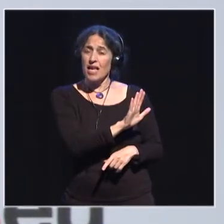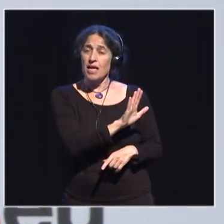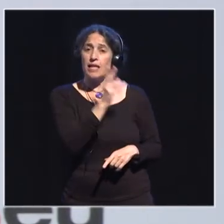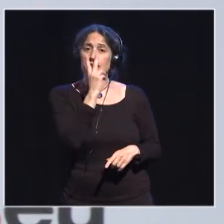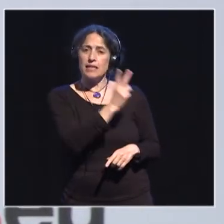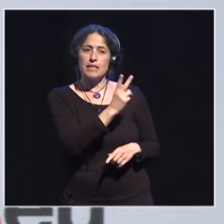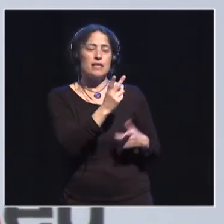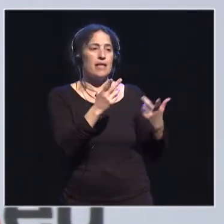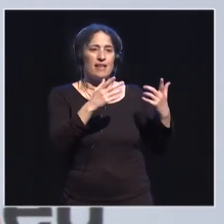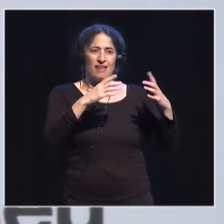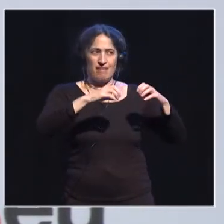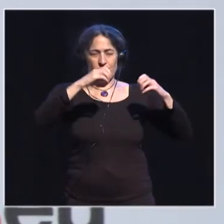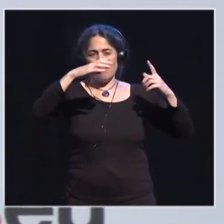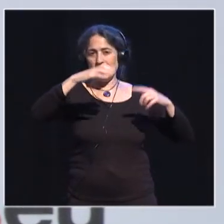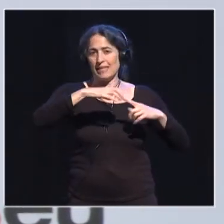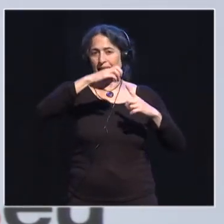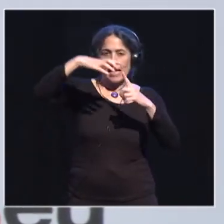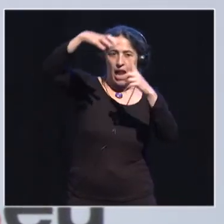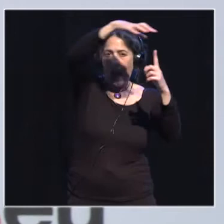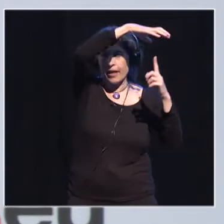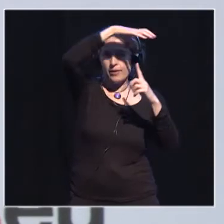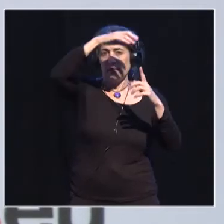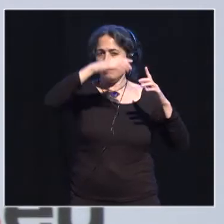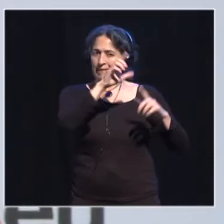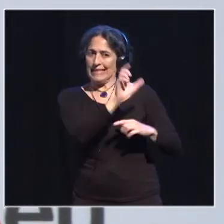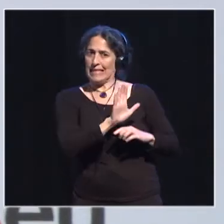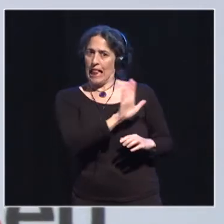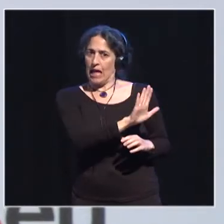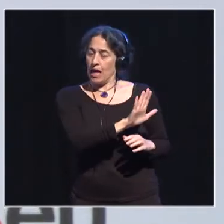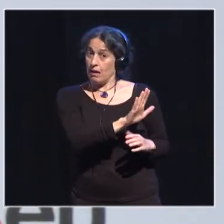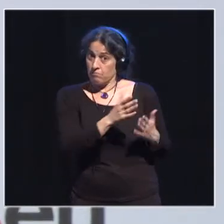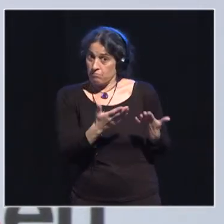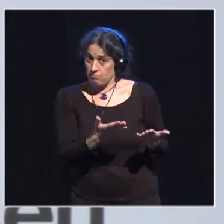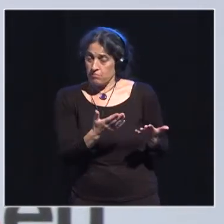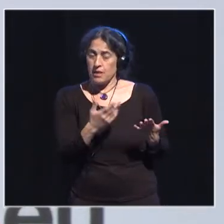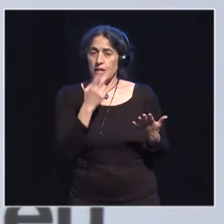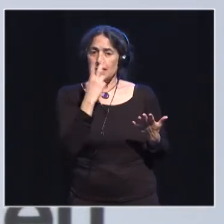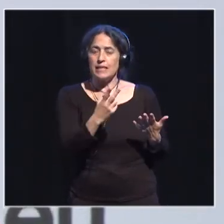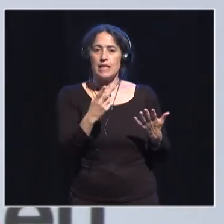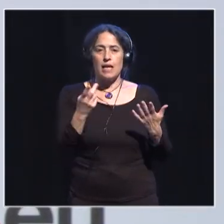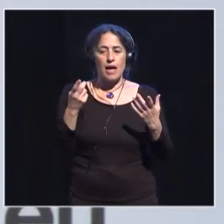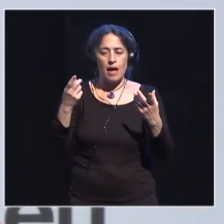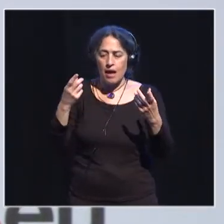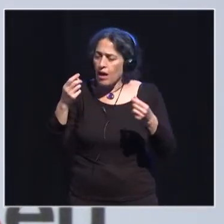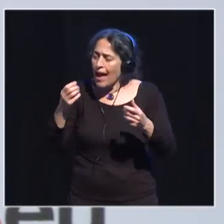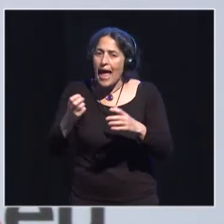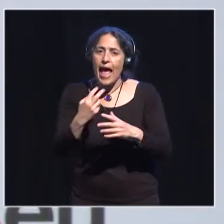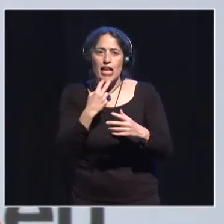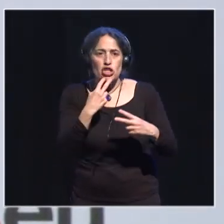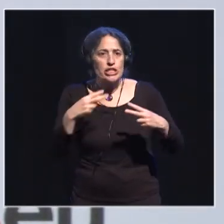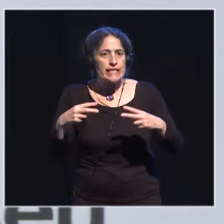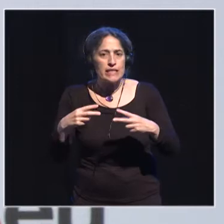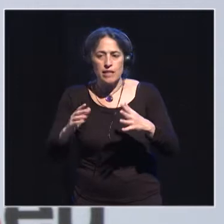infrastructure in space is enabling the network of generating and distributing renewable energy. That's what we do.